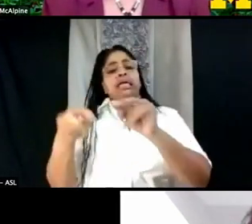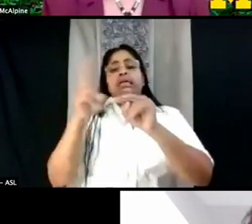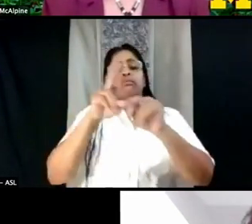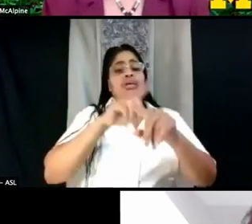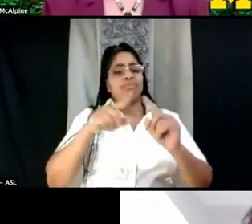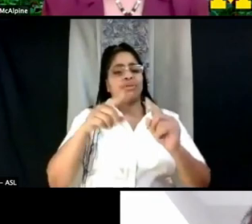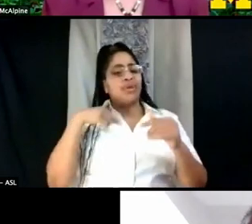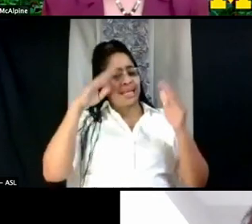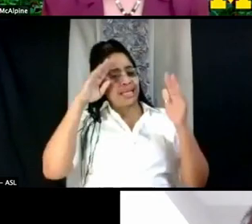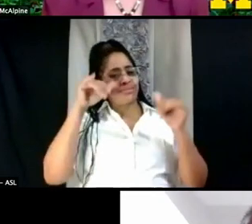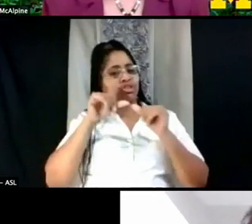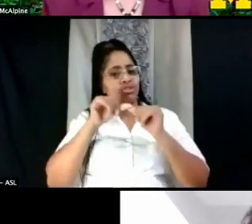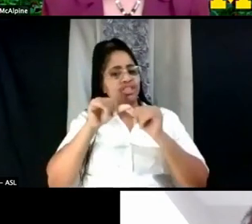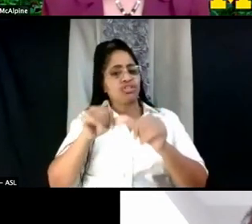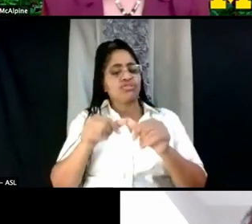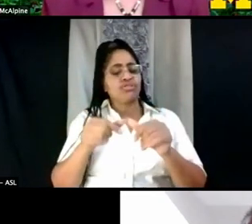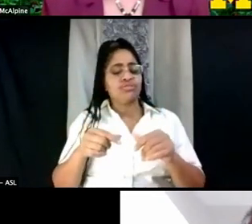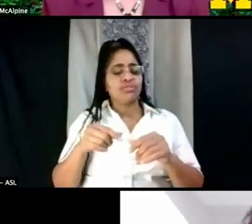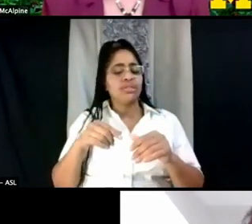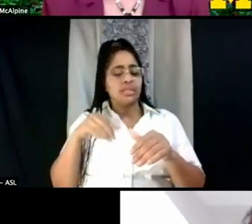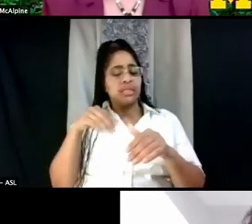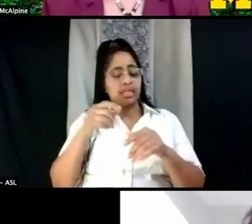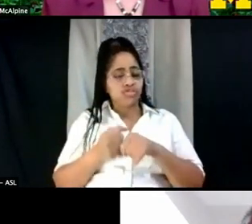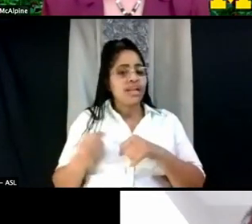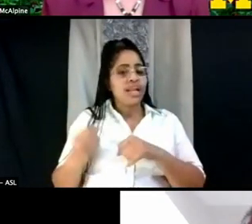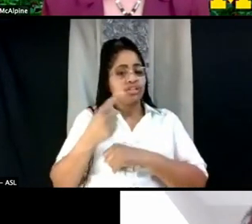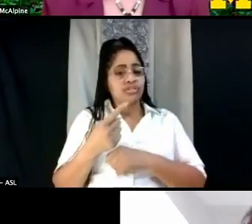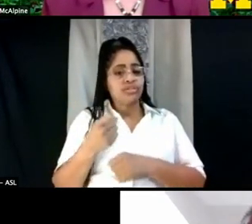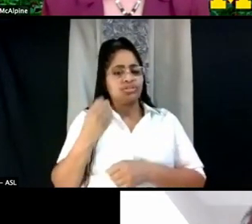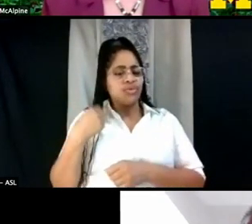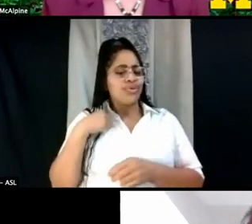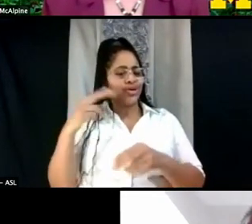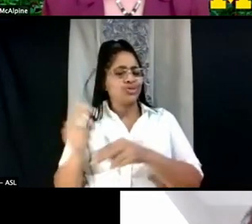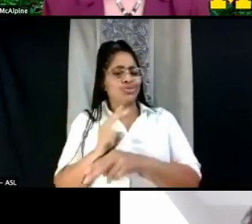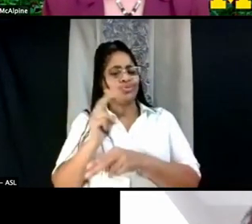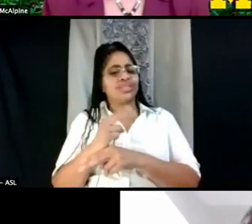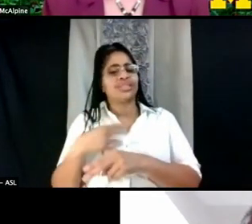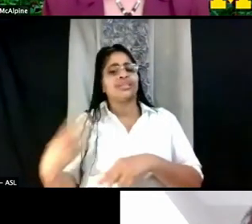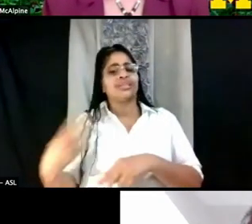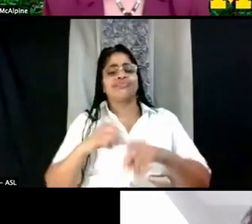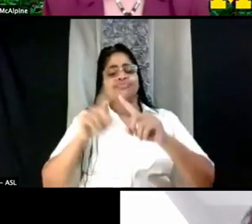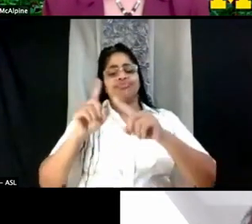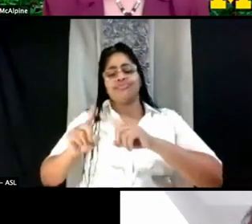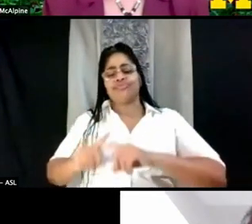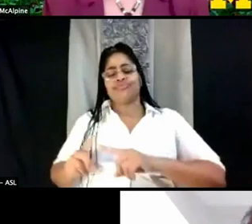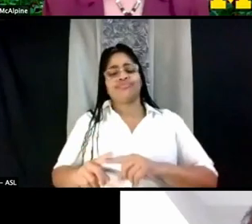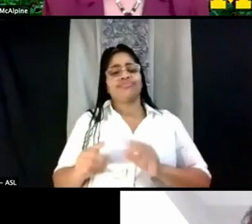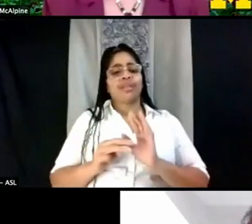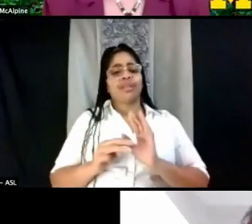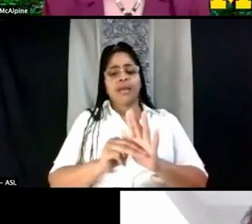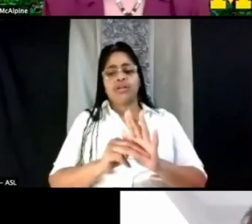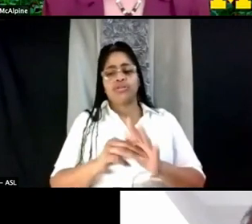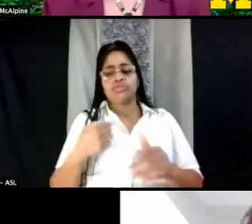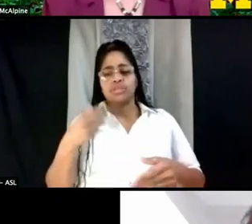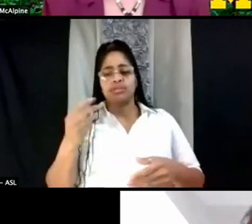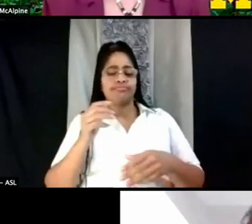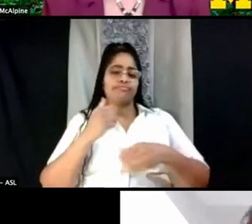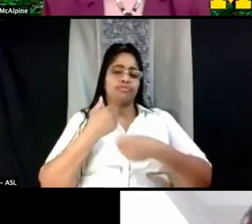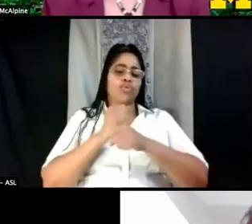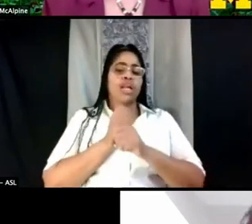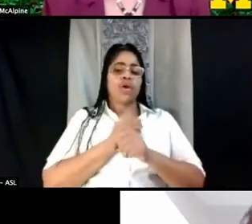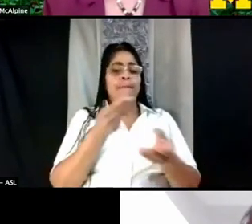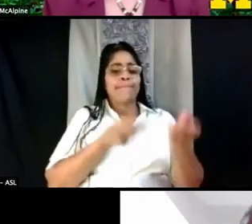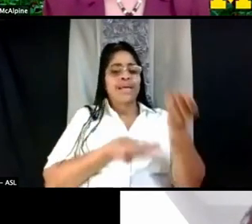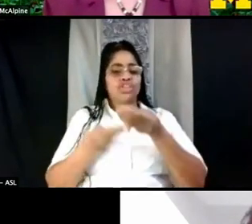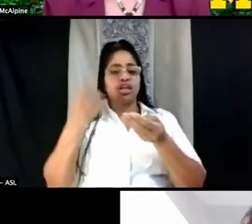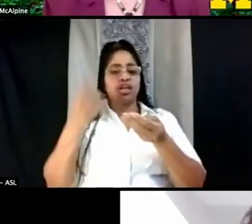to continue well into the coming year. So we're using a range of models as we develop the budget for fiscal year 21.